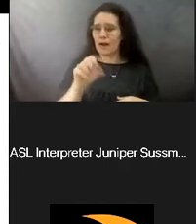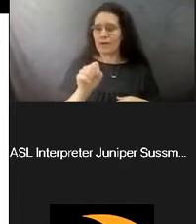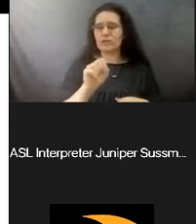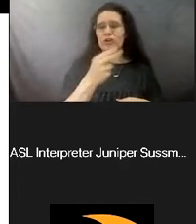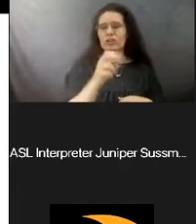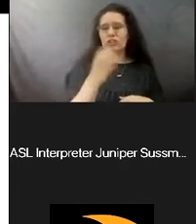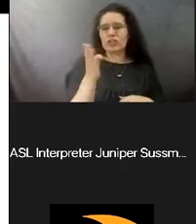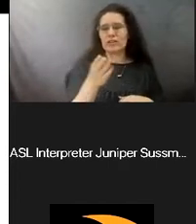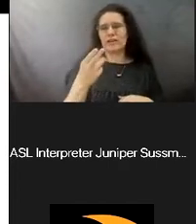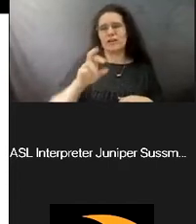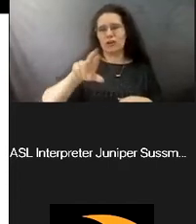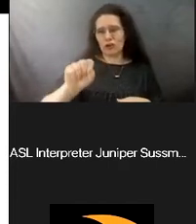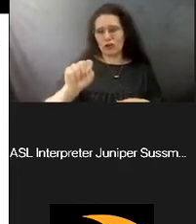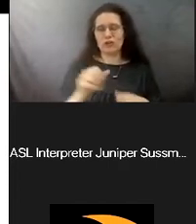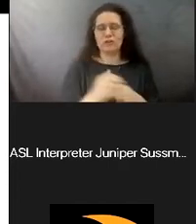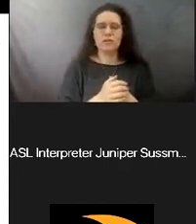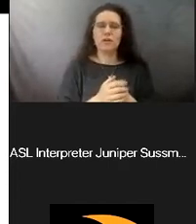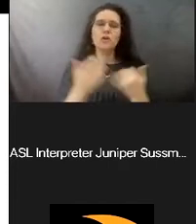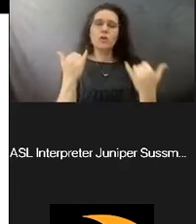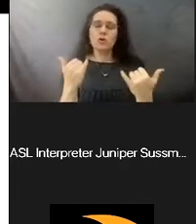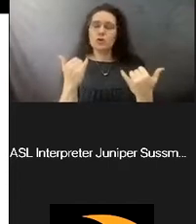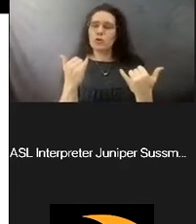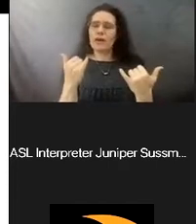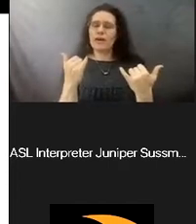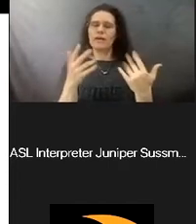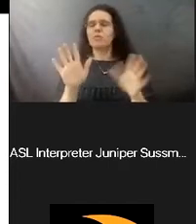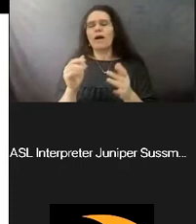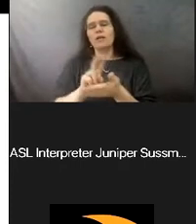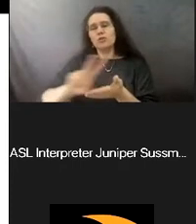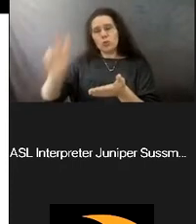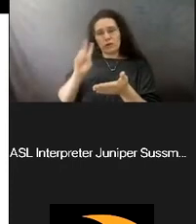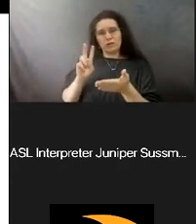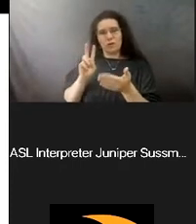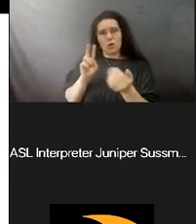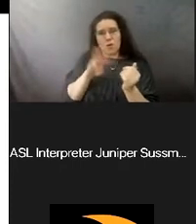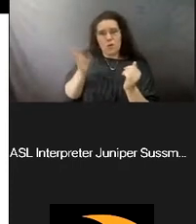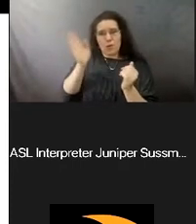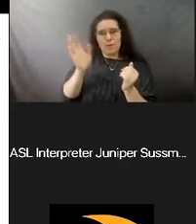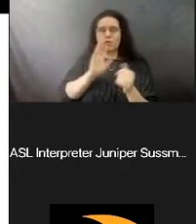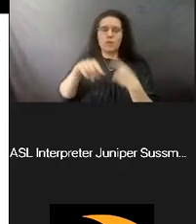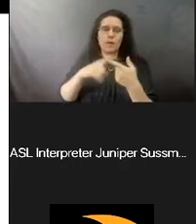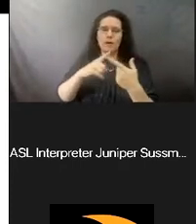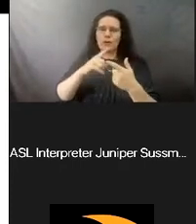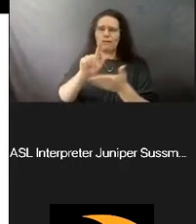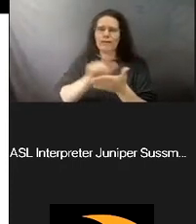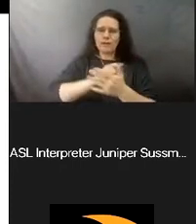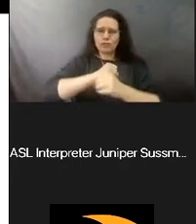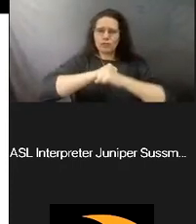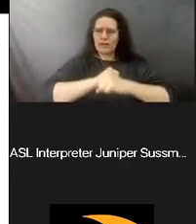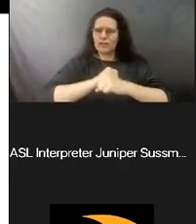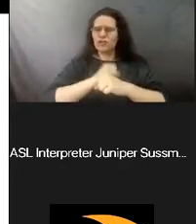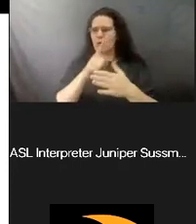webinar 2 weeks ago was focused on legal protections, some common barriers, mostly in the employment and